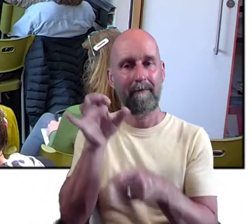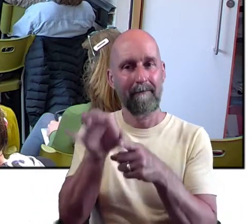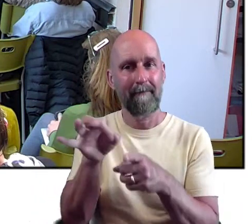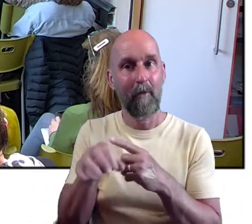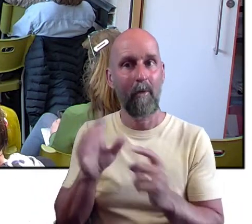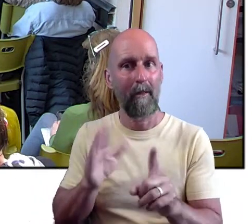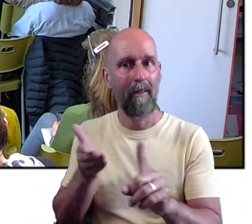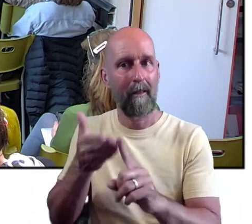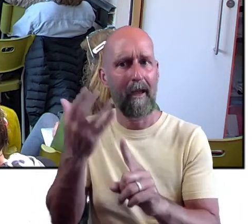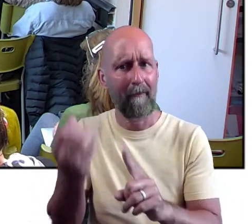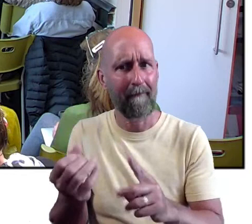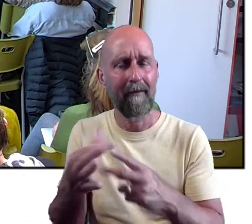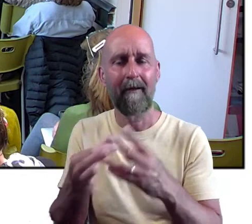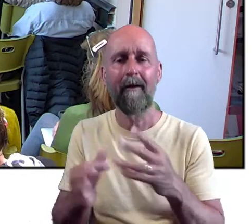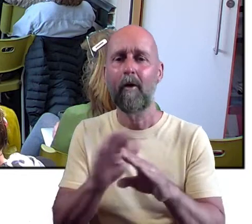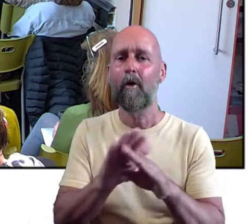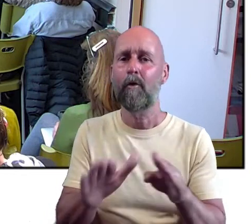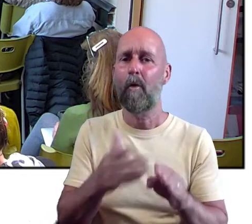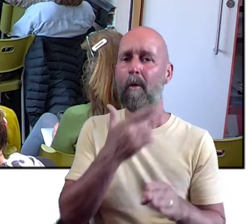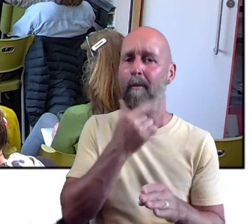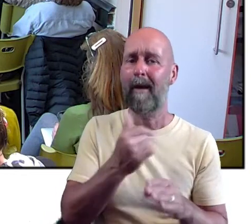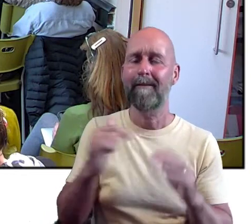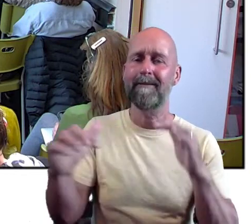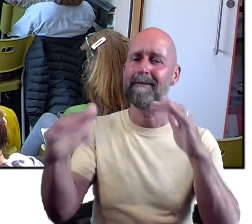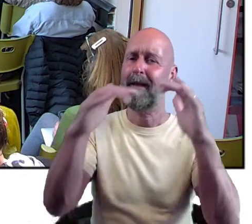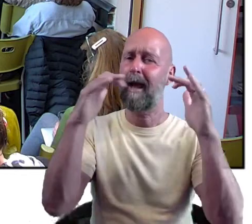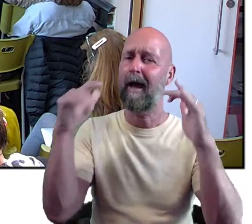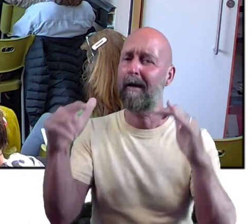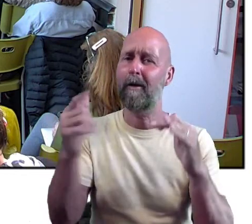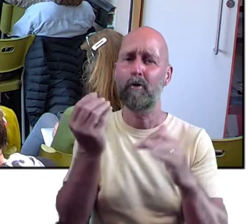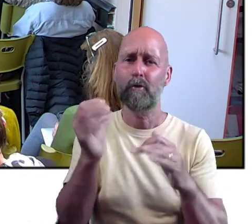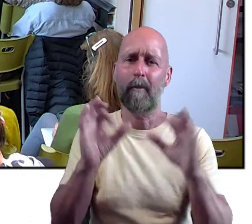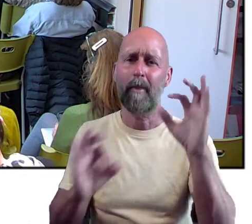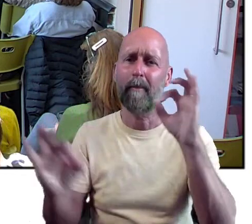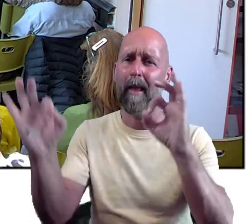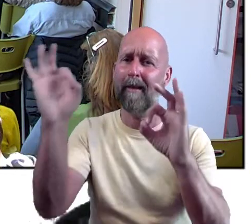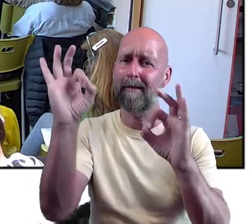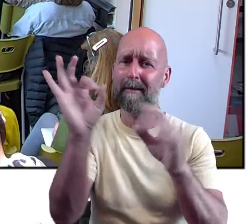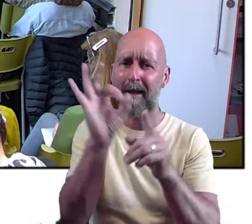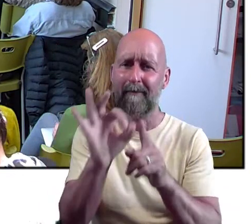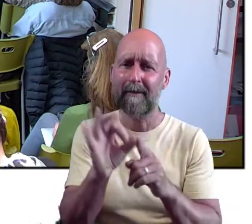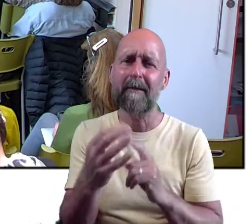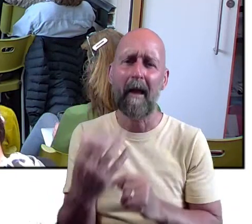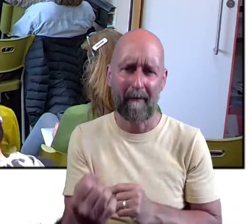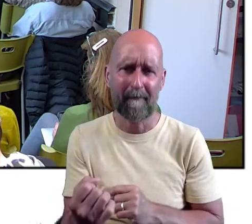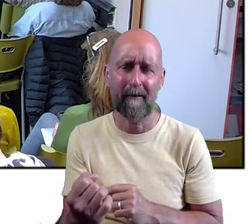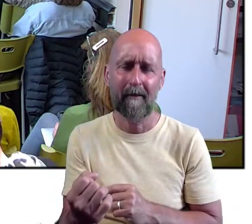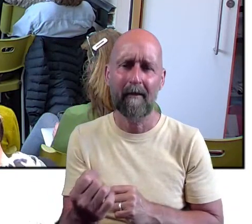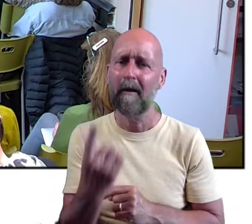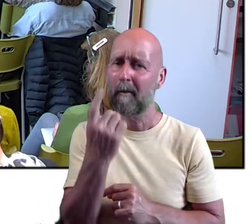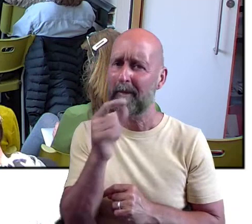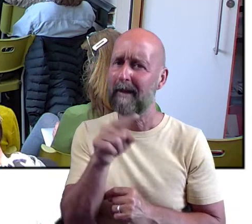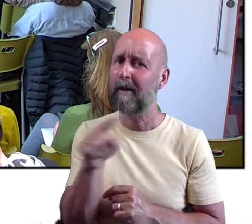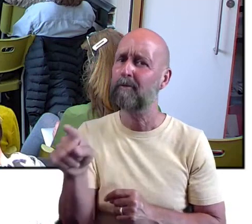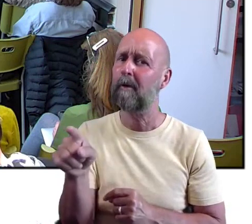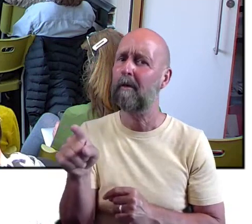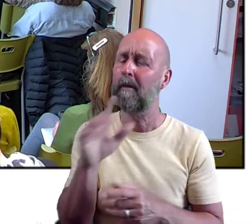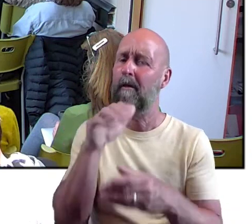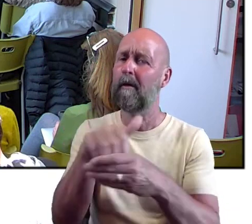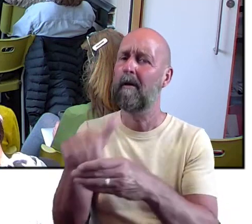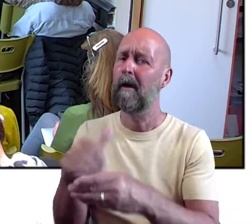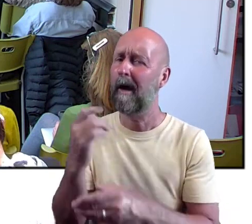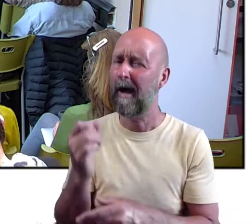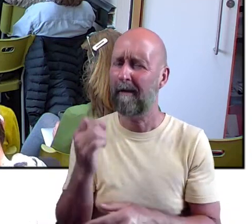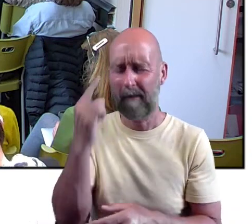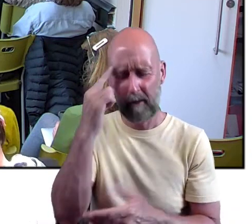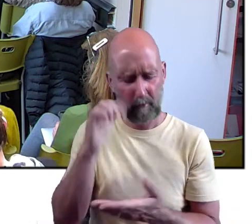think in No Man's Sky I think some of the planets do have like details and stuff that like potentially could imply something, if I remember correctly.